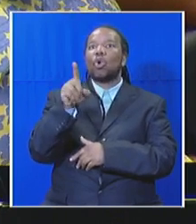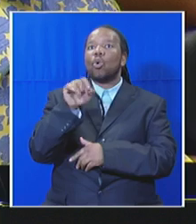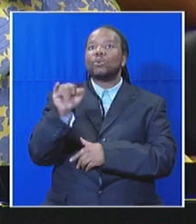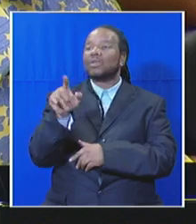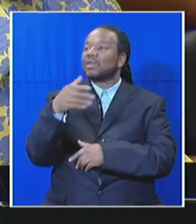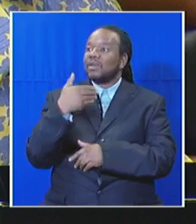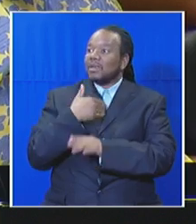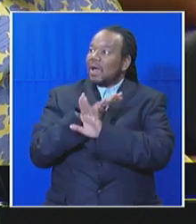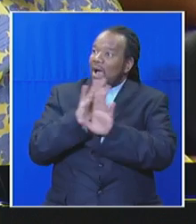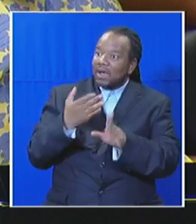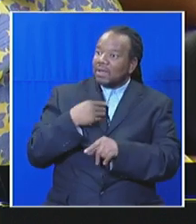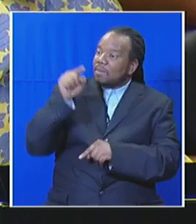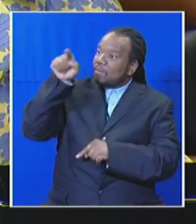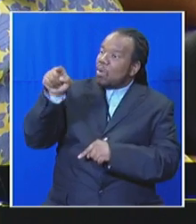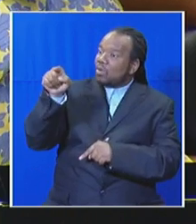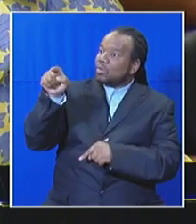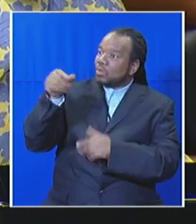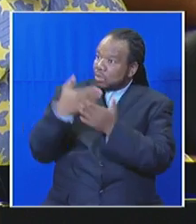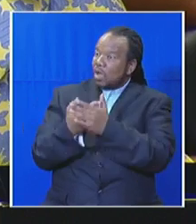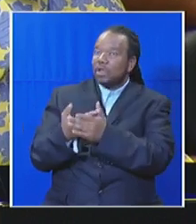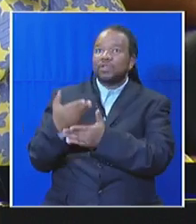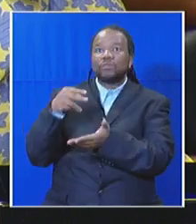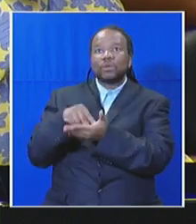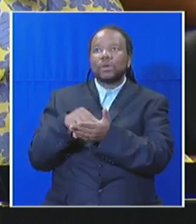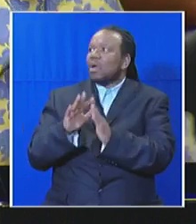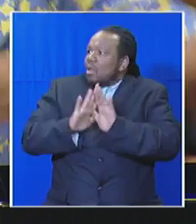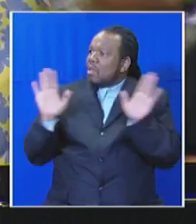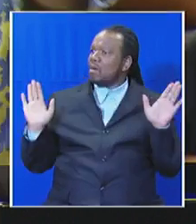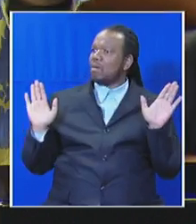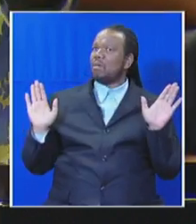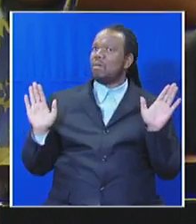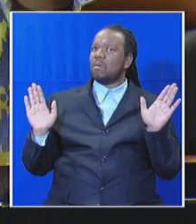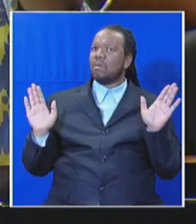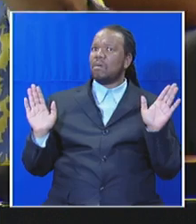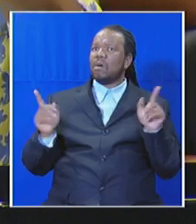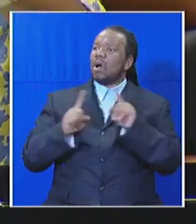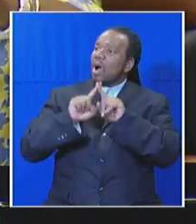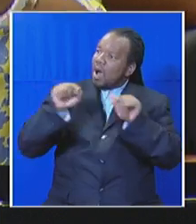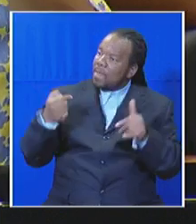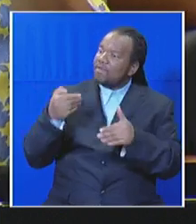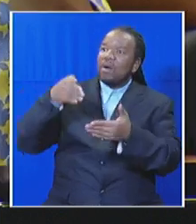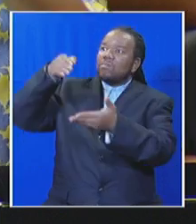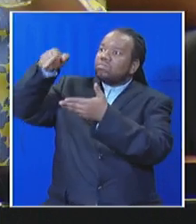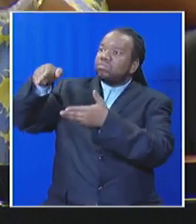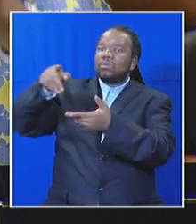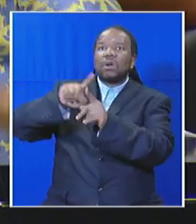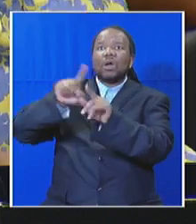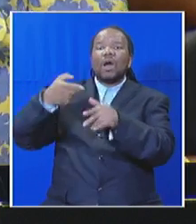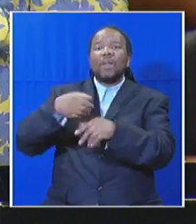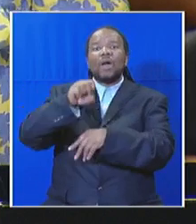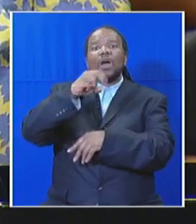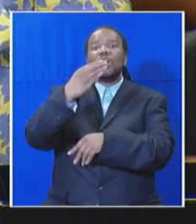pay back the man? Oh. I have not recognized you. I had not recognized Honorable